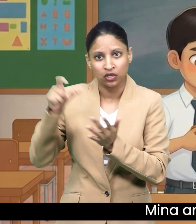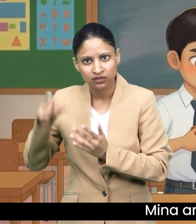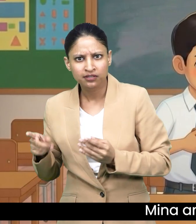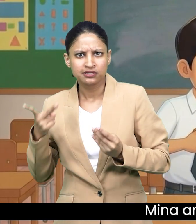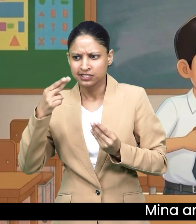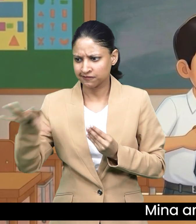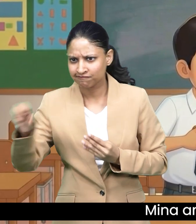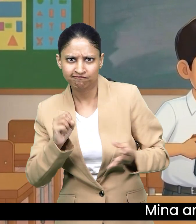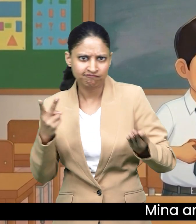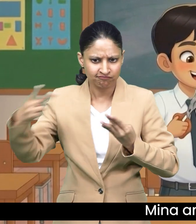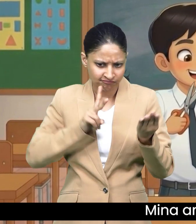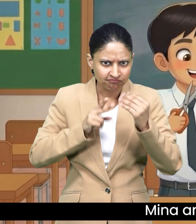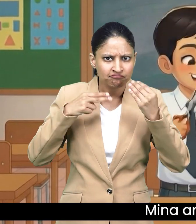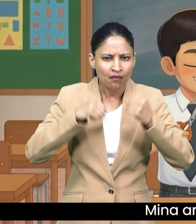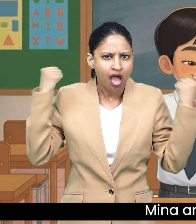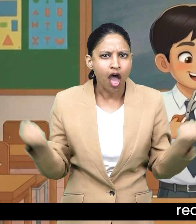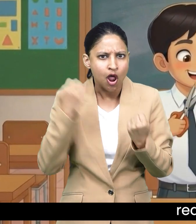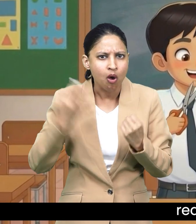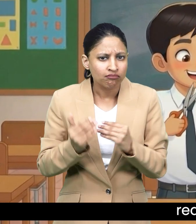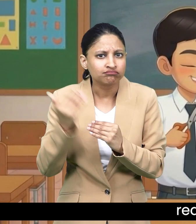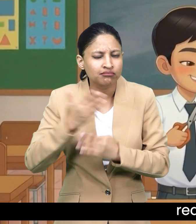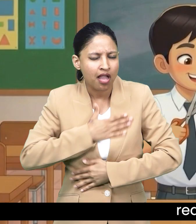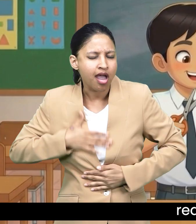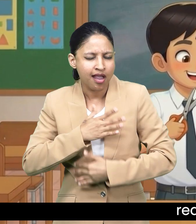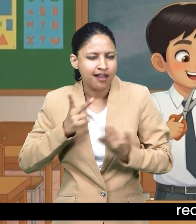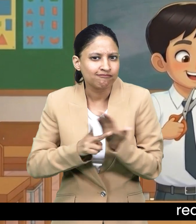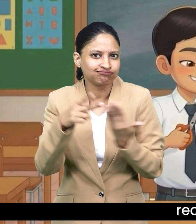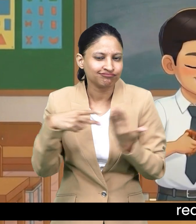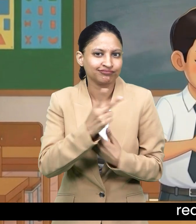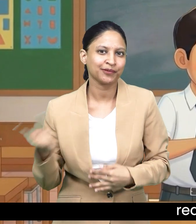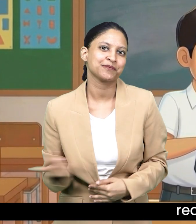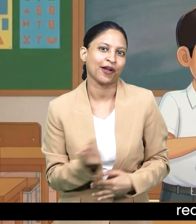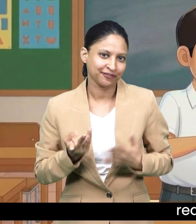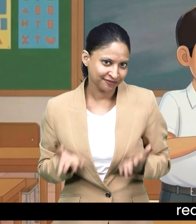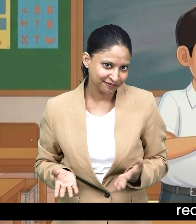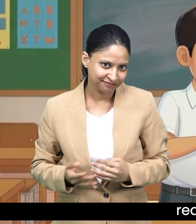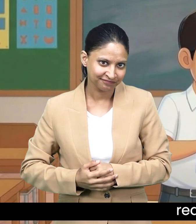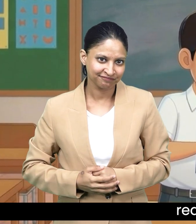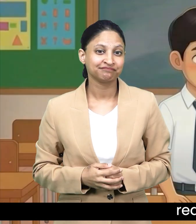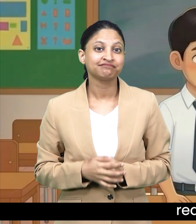Mina and Raju picked up their scissors, ready for the next fun activity.